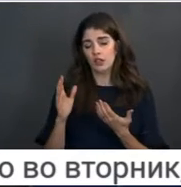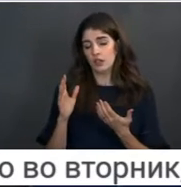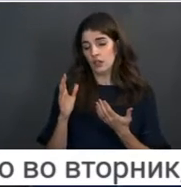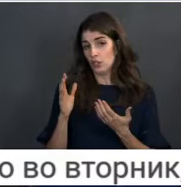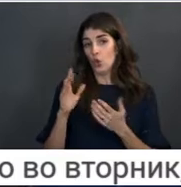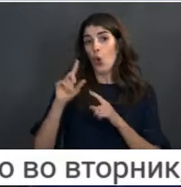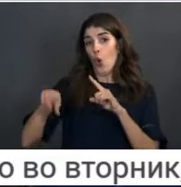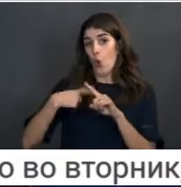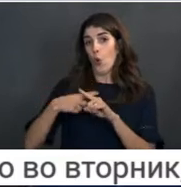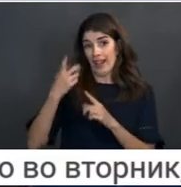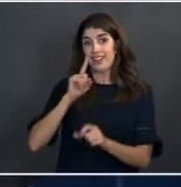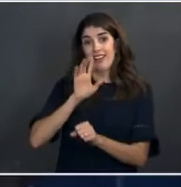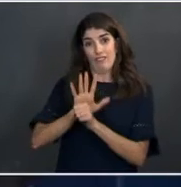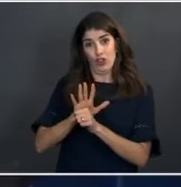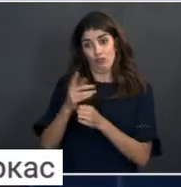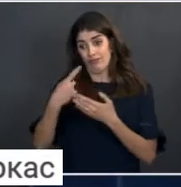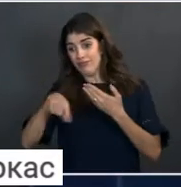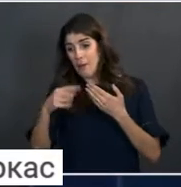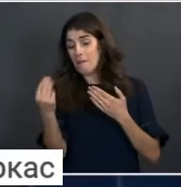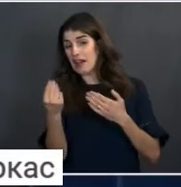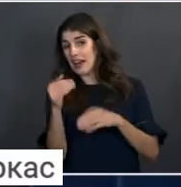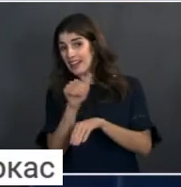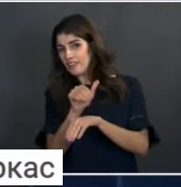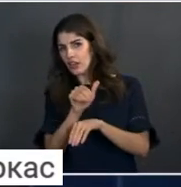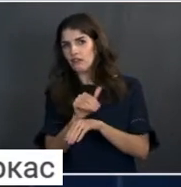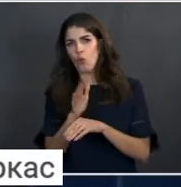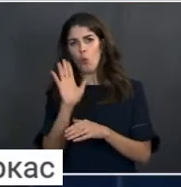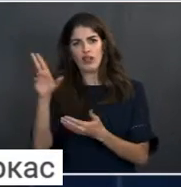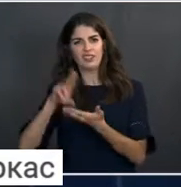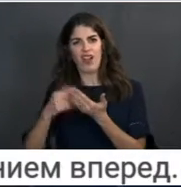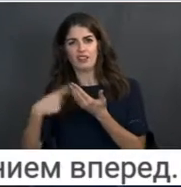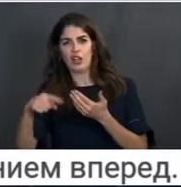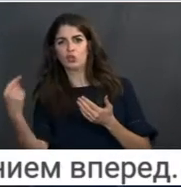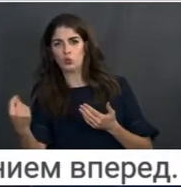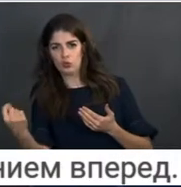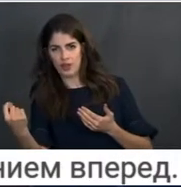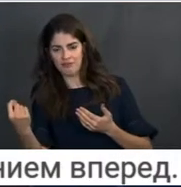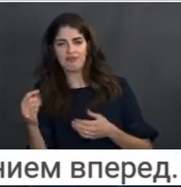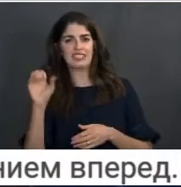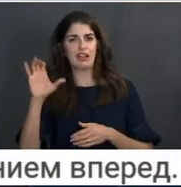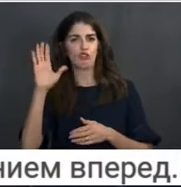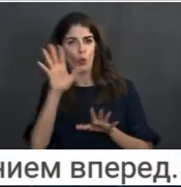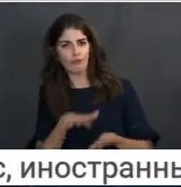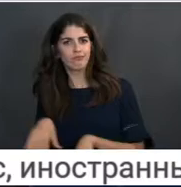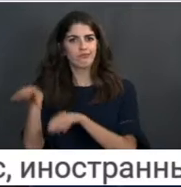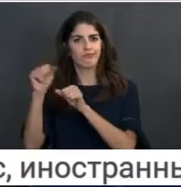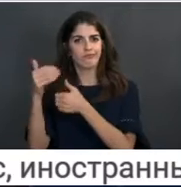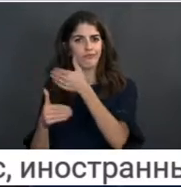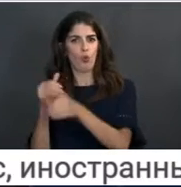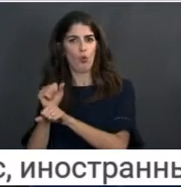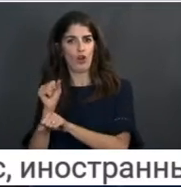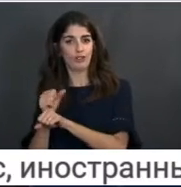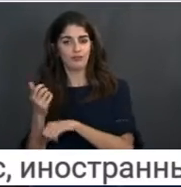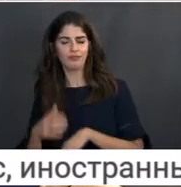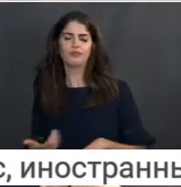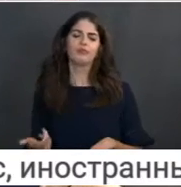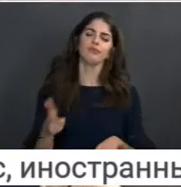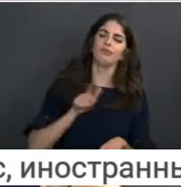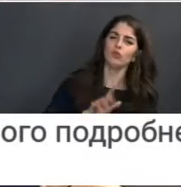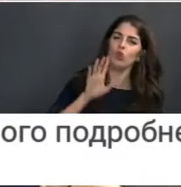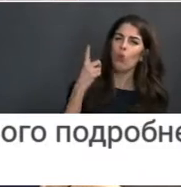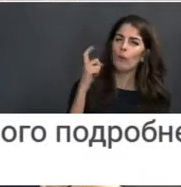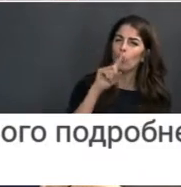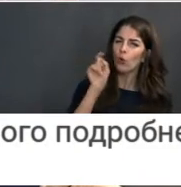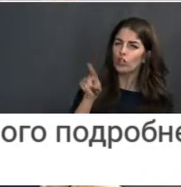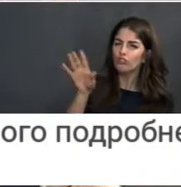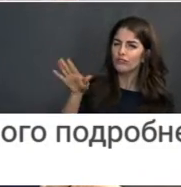sign it on Tuesday, and then Secretary Mayorkas will be overseeing that moving forward. Okay, one more question, a foreign one.